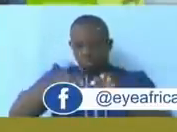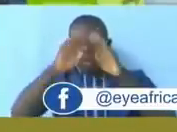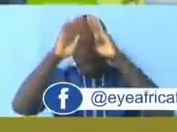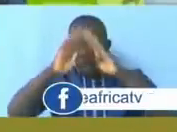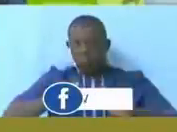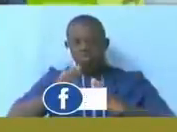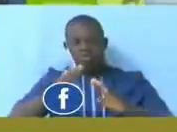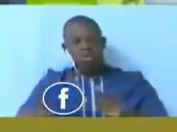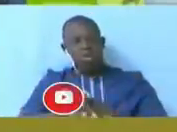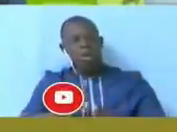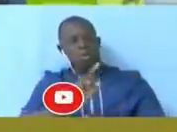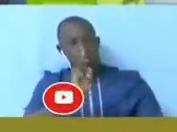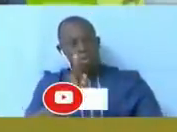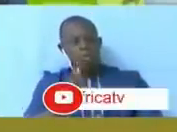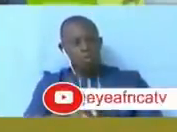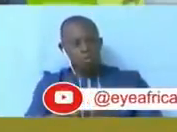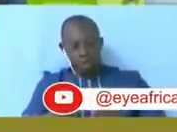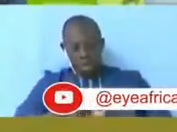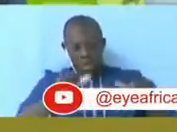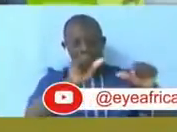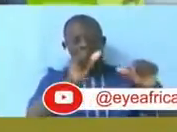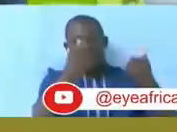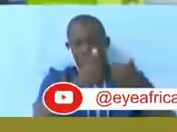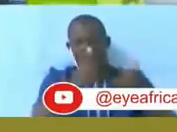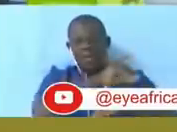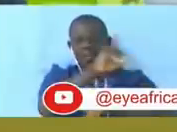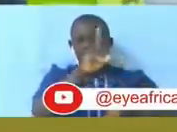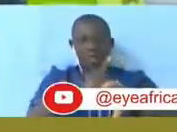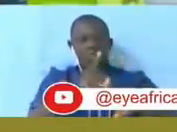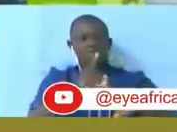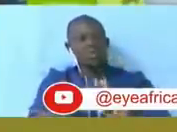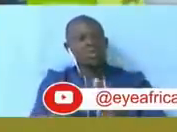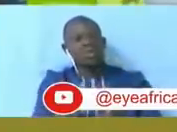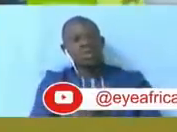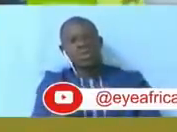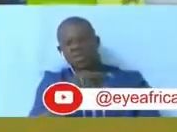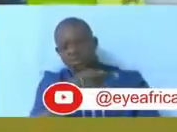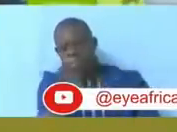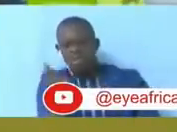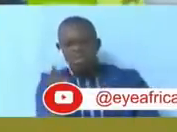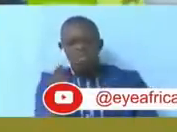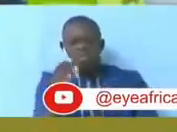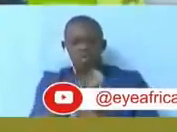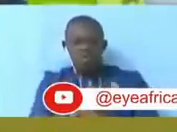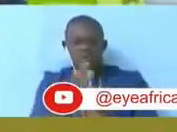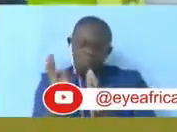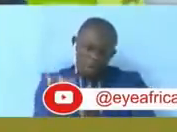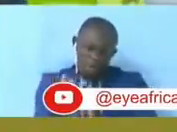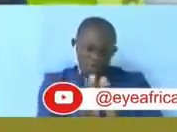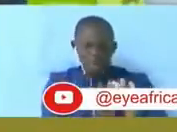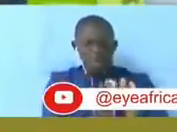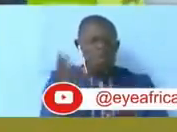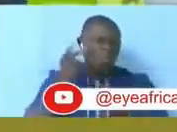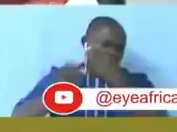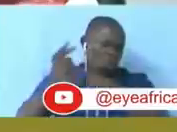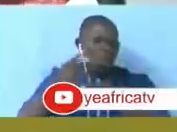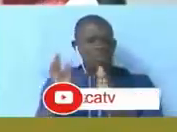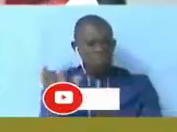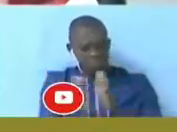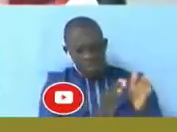is all about propaganda. So that was my own propaganda to them. Nde ya lon tariko ni tariko lon ya